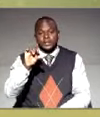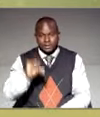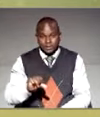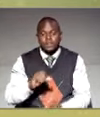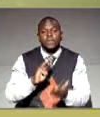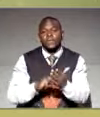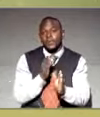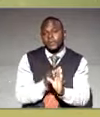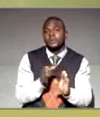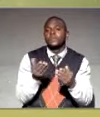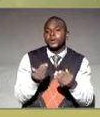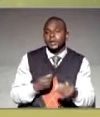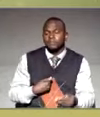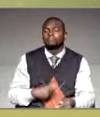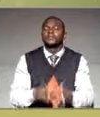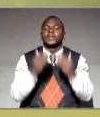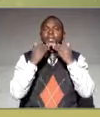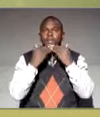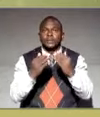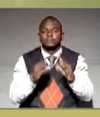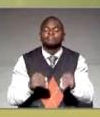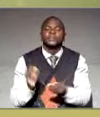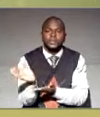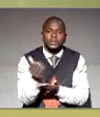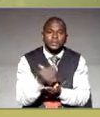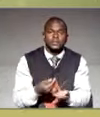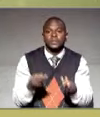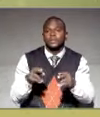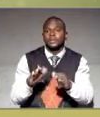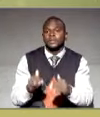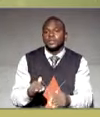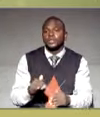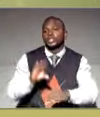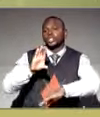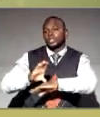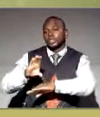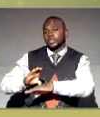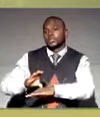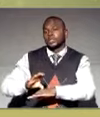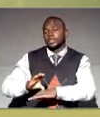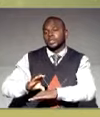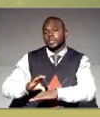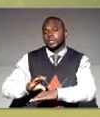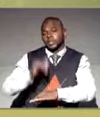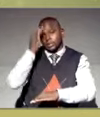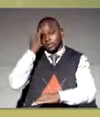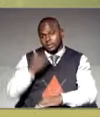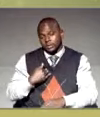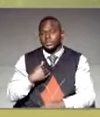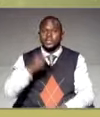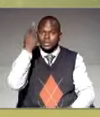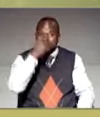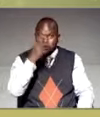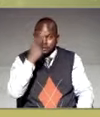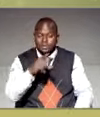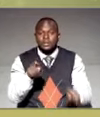be having a Thanksgiving and fundraising event at St. Gonzaga Gonza Catholic Church in Kireka. Mass